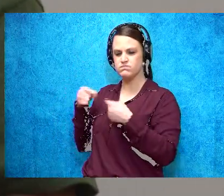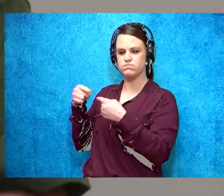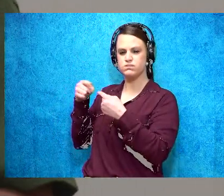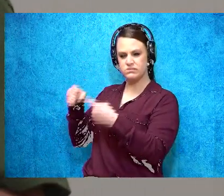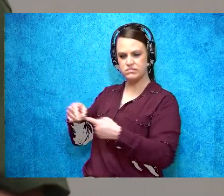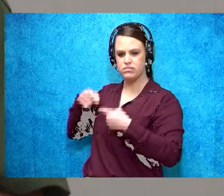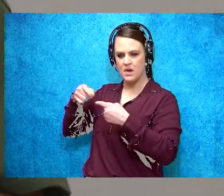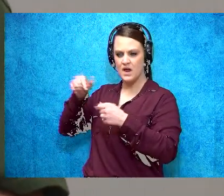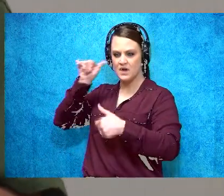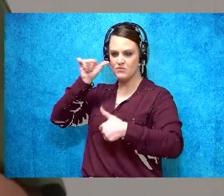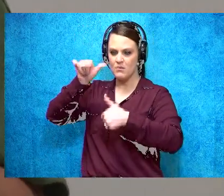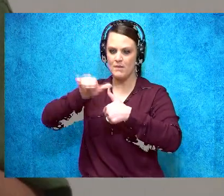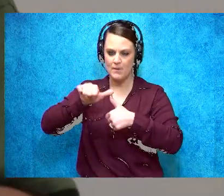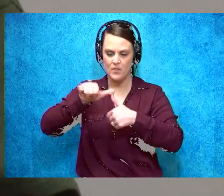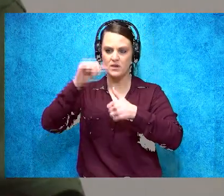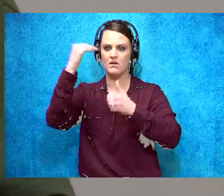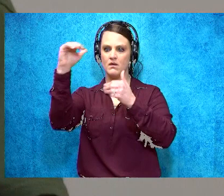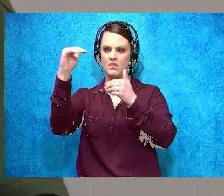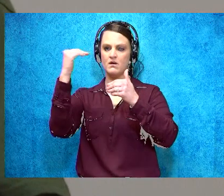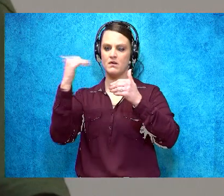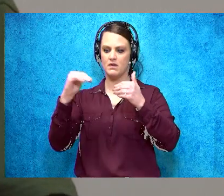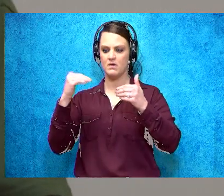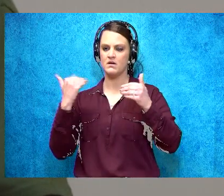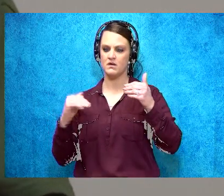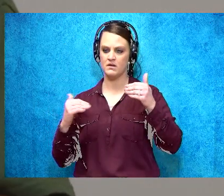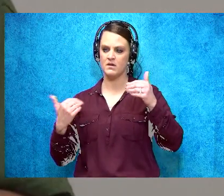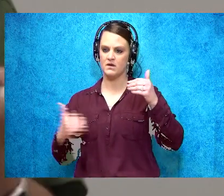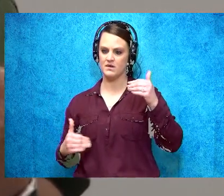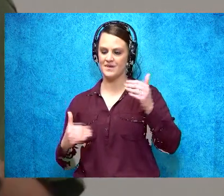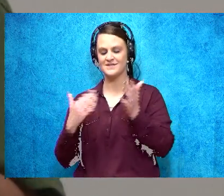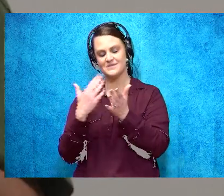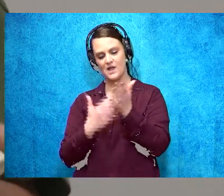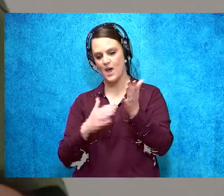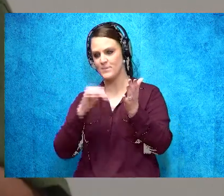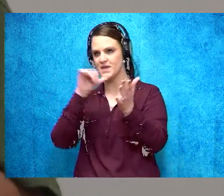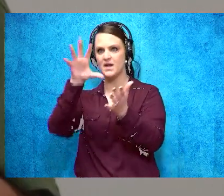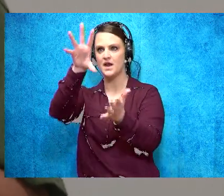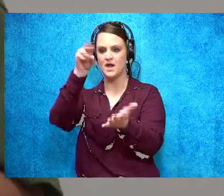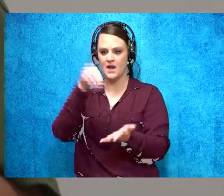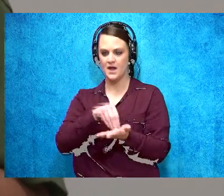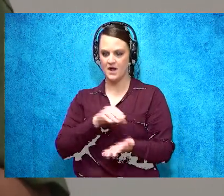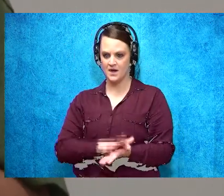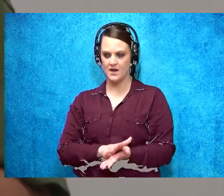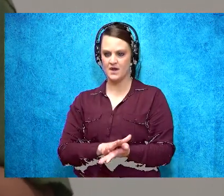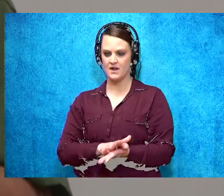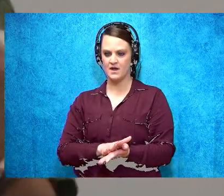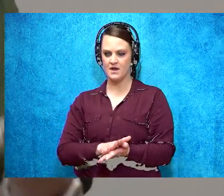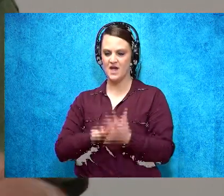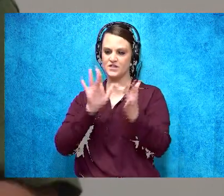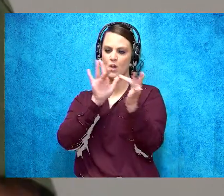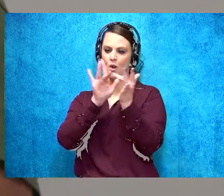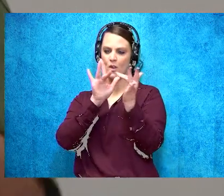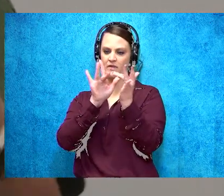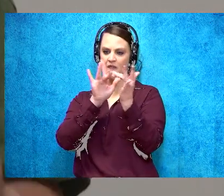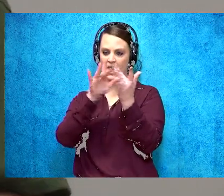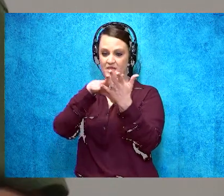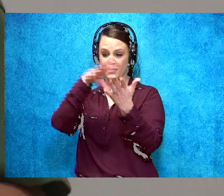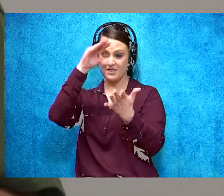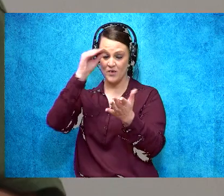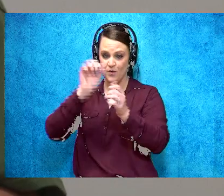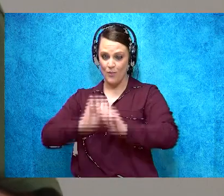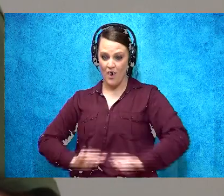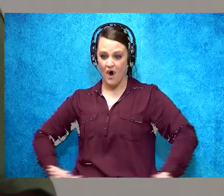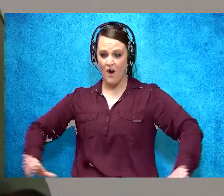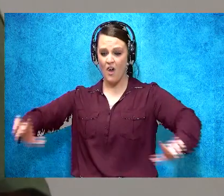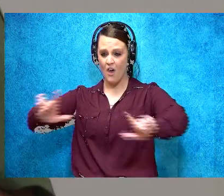the order. Of course, some of them didn't write it down because the online learning that we're all trying to